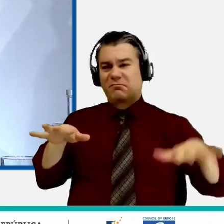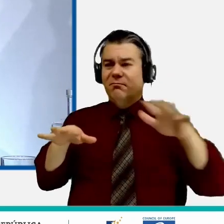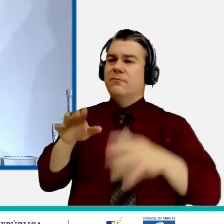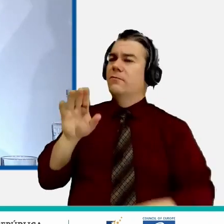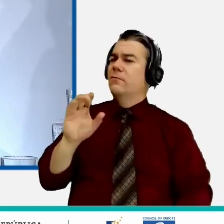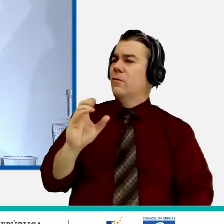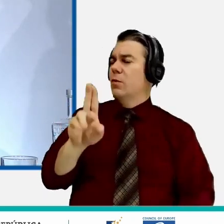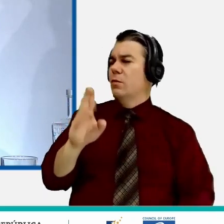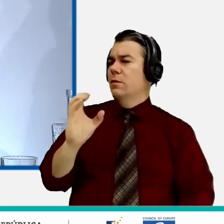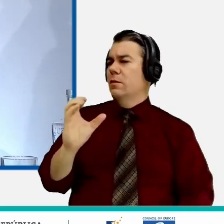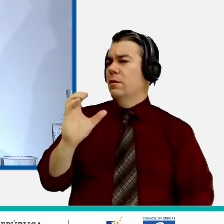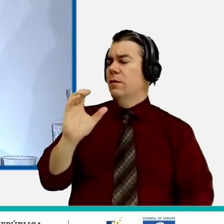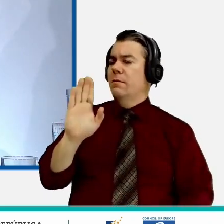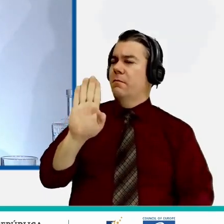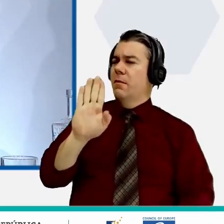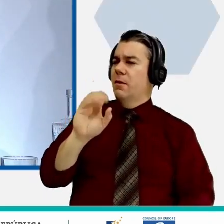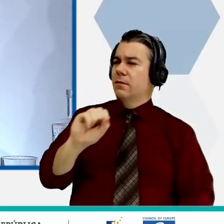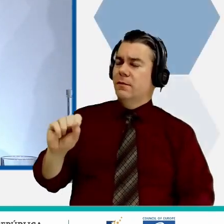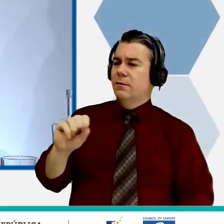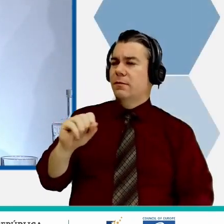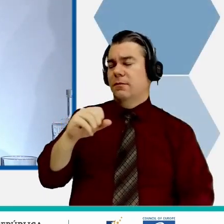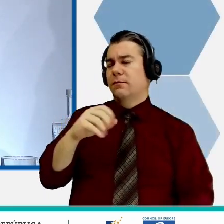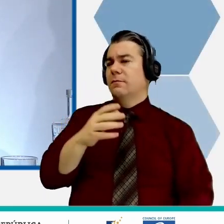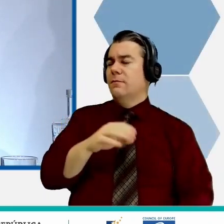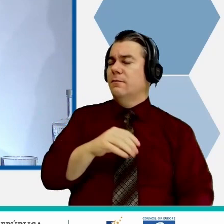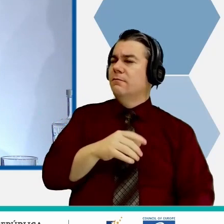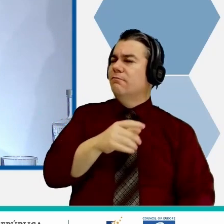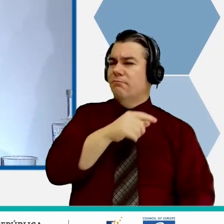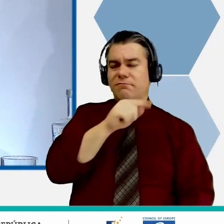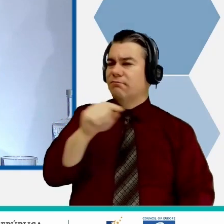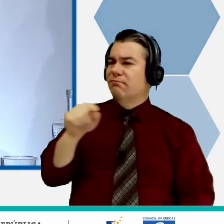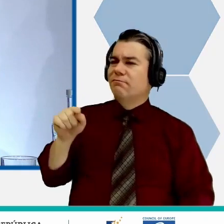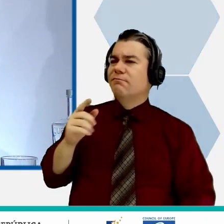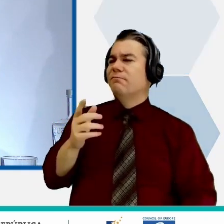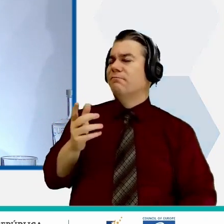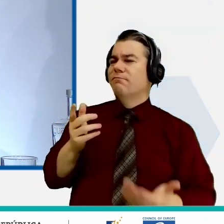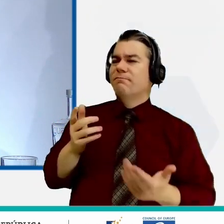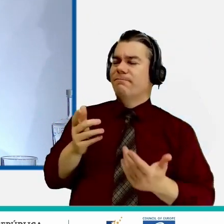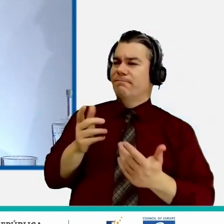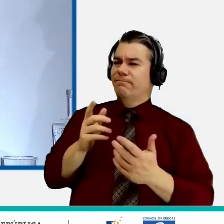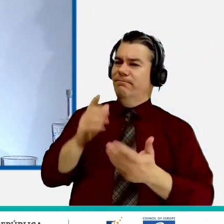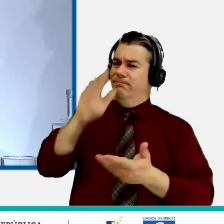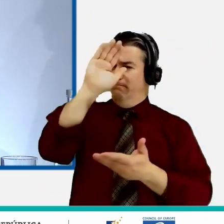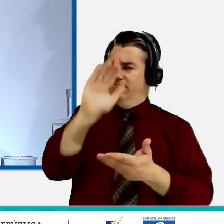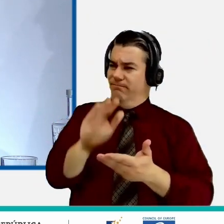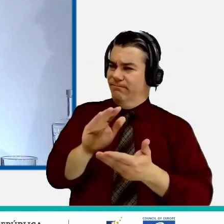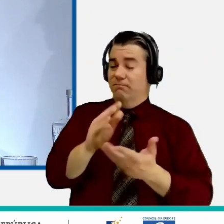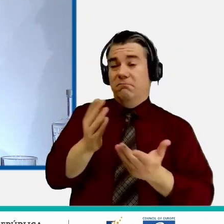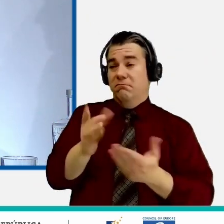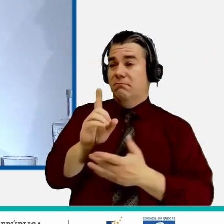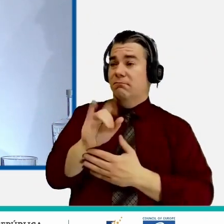DPPI, CSDRR best contribute to addressing risks? And perhaps that could be directly answered by Dmitry. We will share that